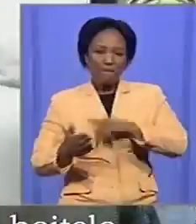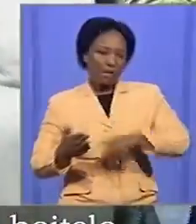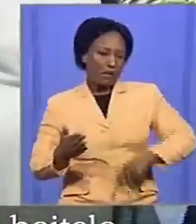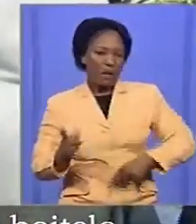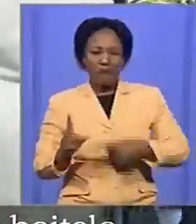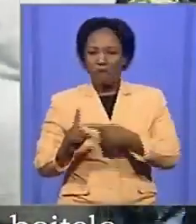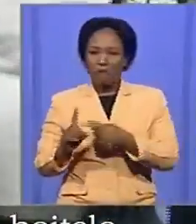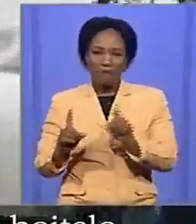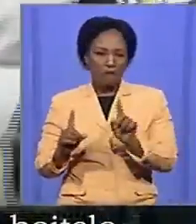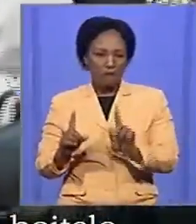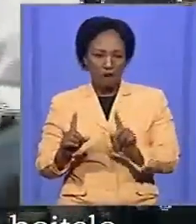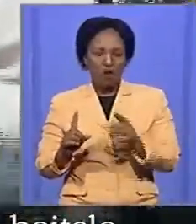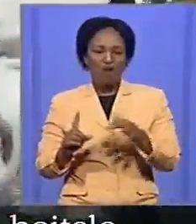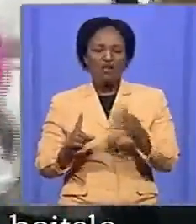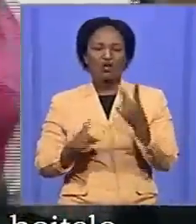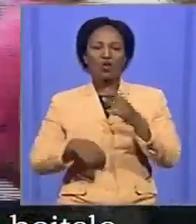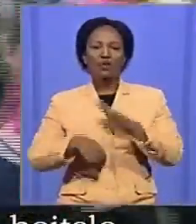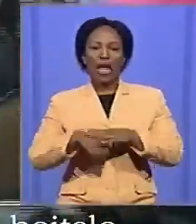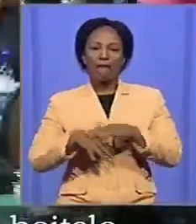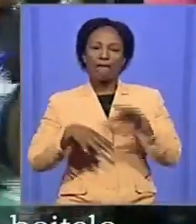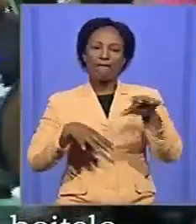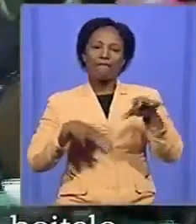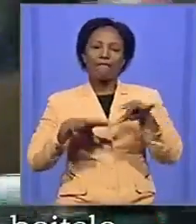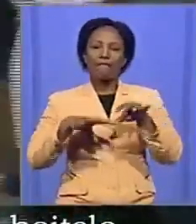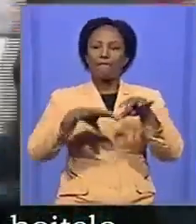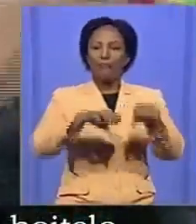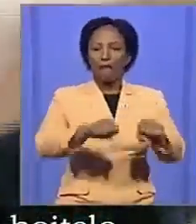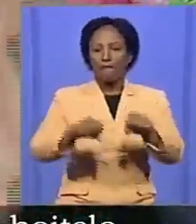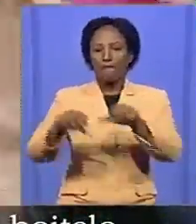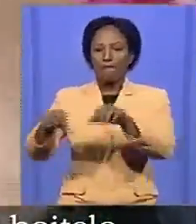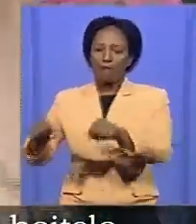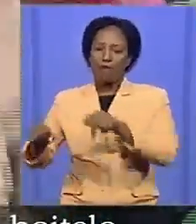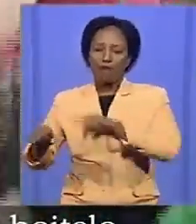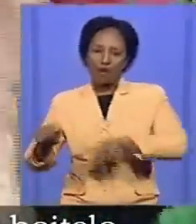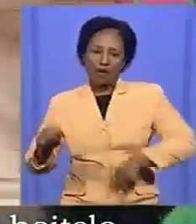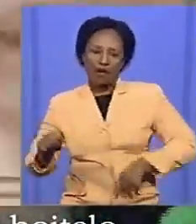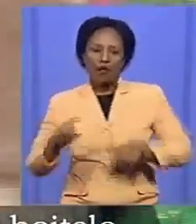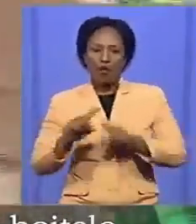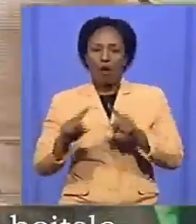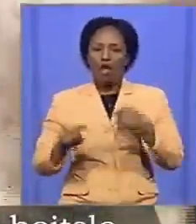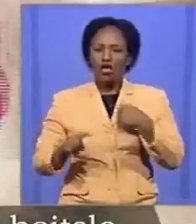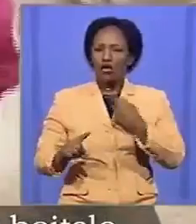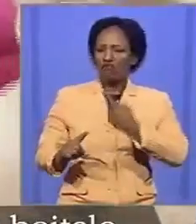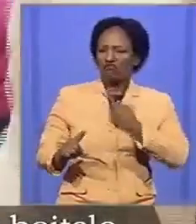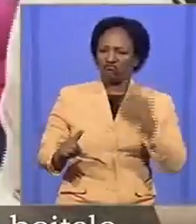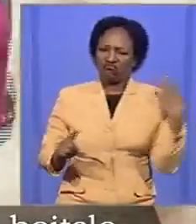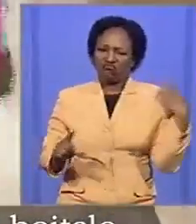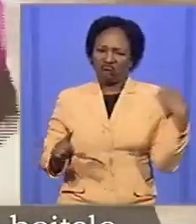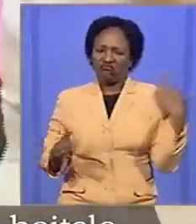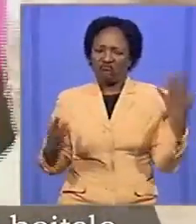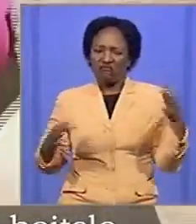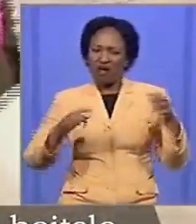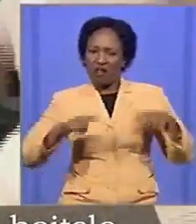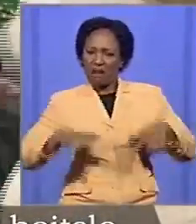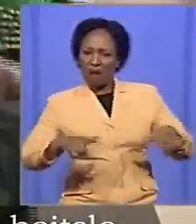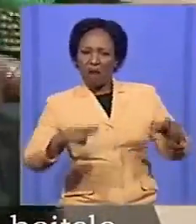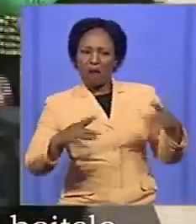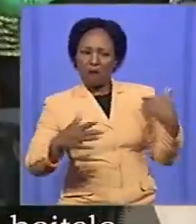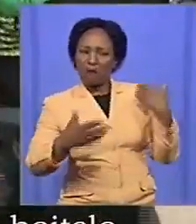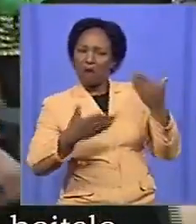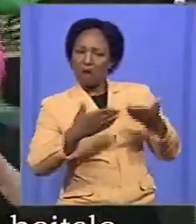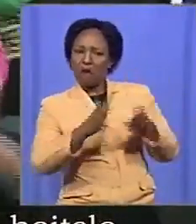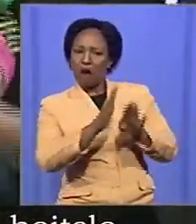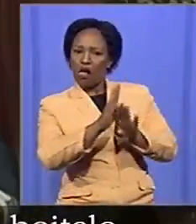ao maga a mabedi. O re o engwaya ka lekomane ka magetleng ka tšwelepele yeo Limpopo le itemogetšego yona ge e sale a